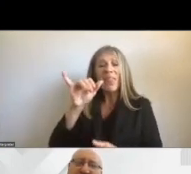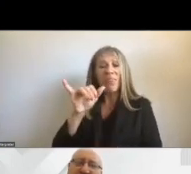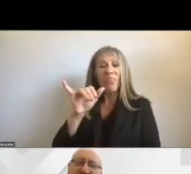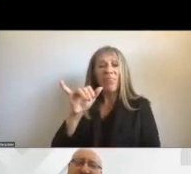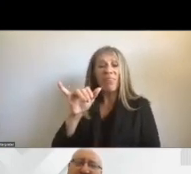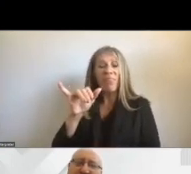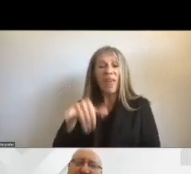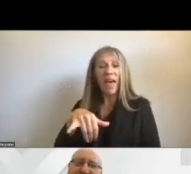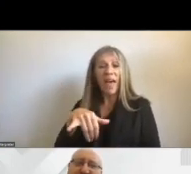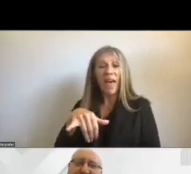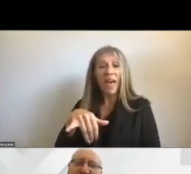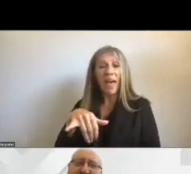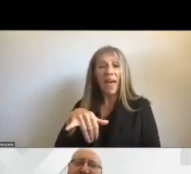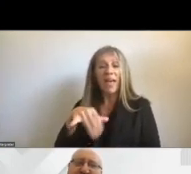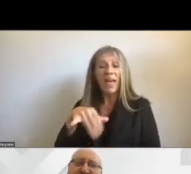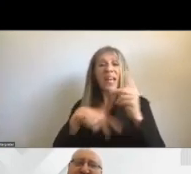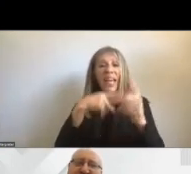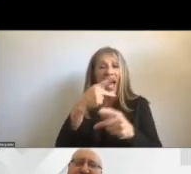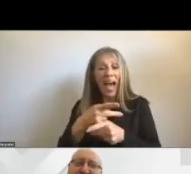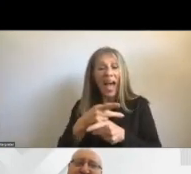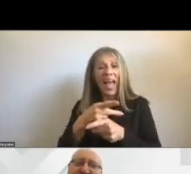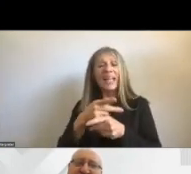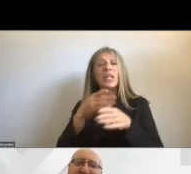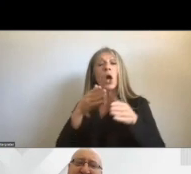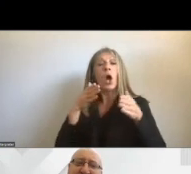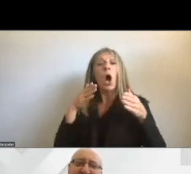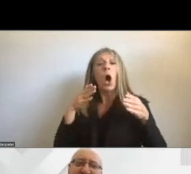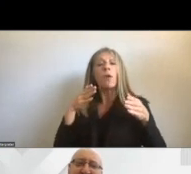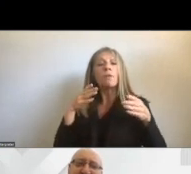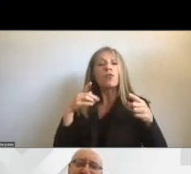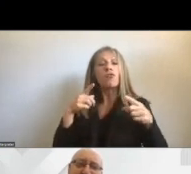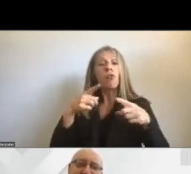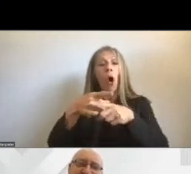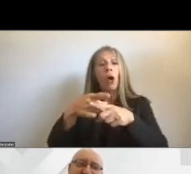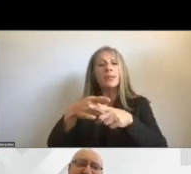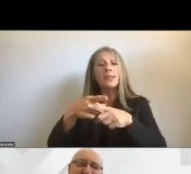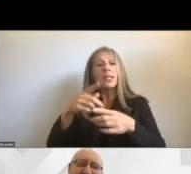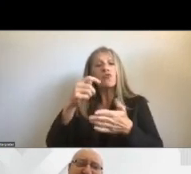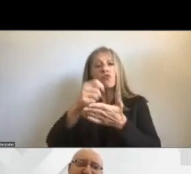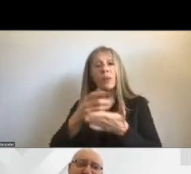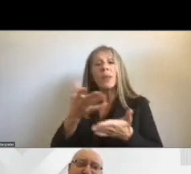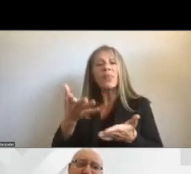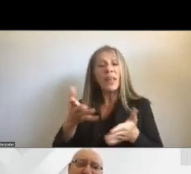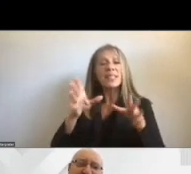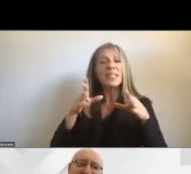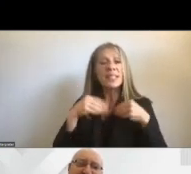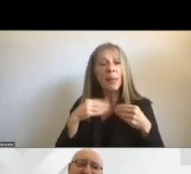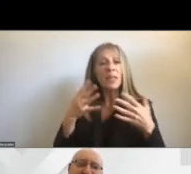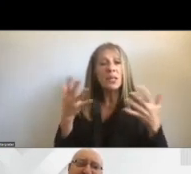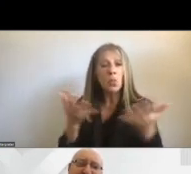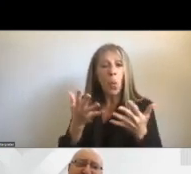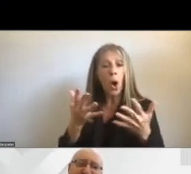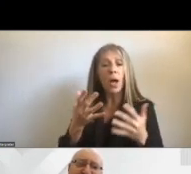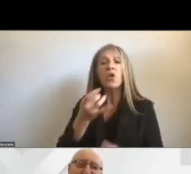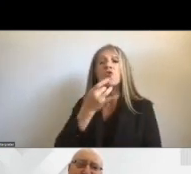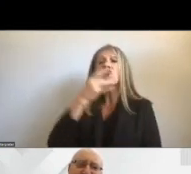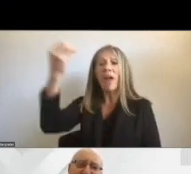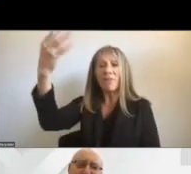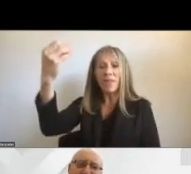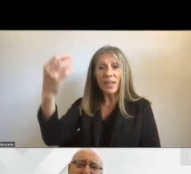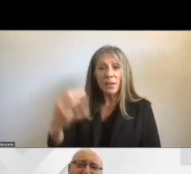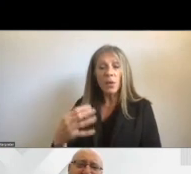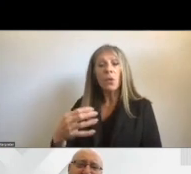warning surfaces must be located at the edge of the boarding and alighting area closest to the rail vehicles.